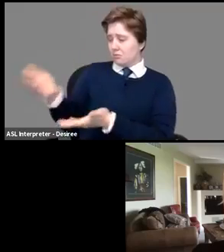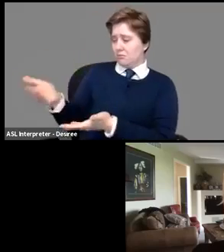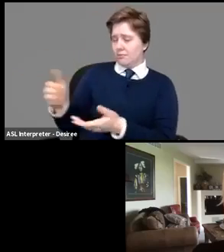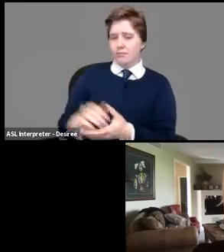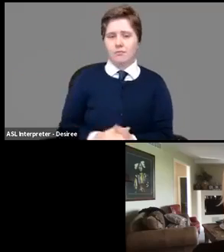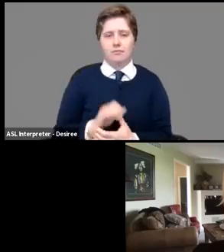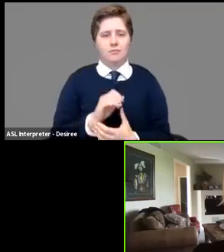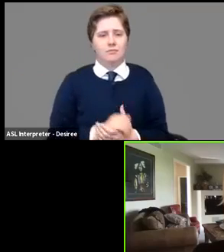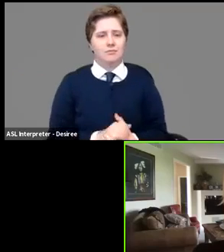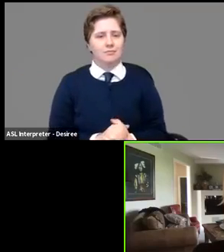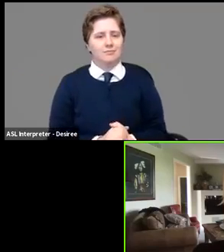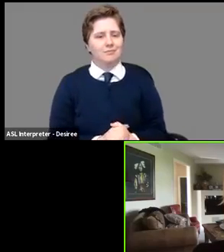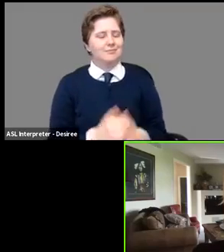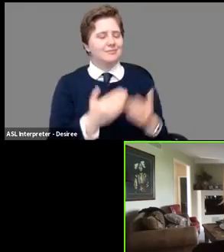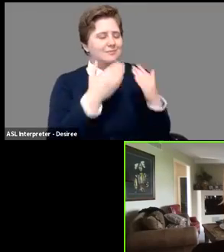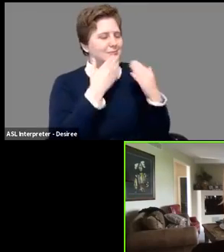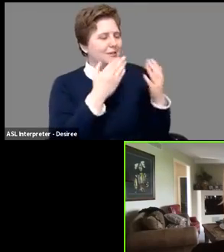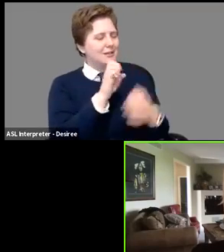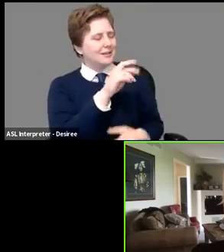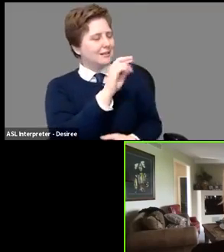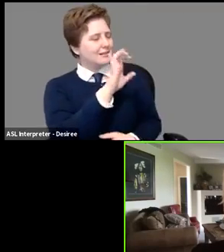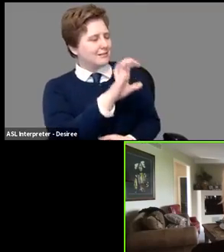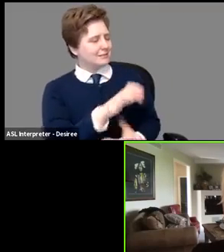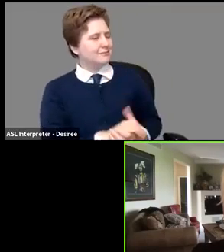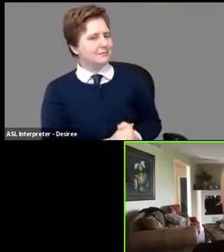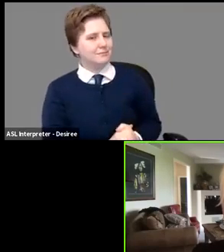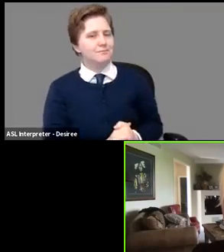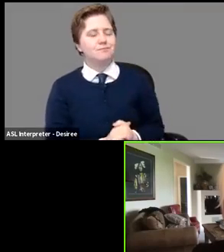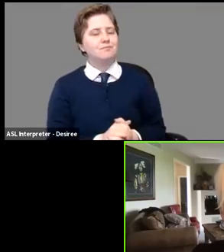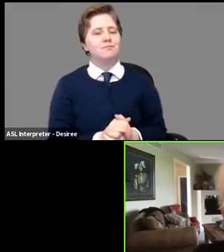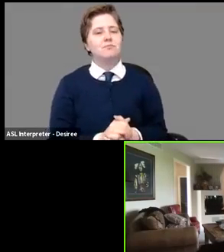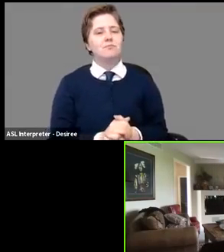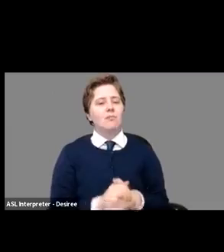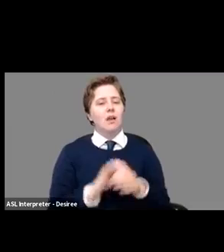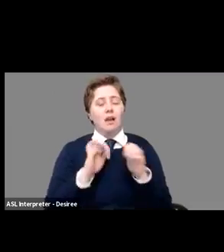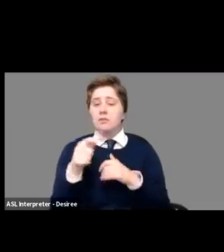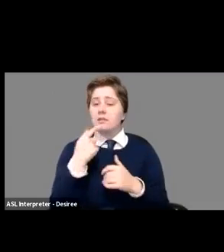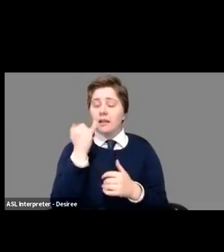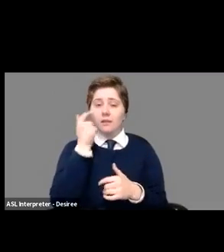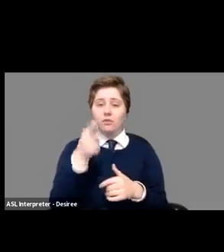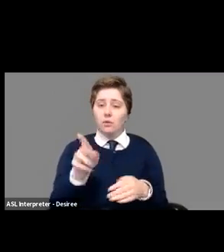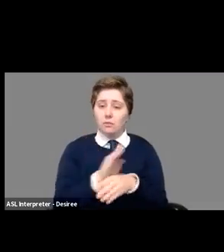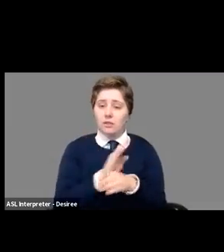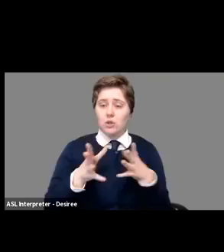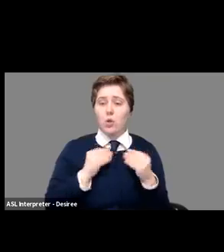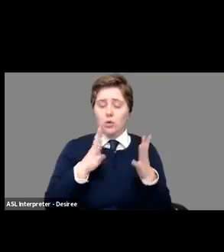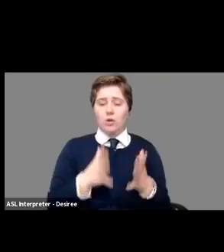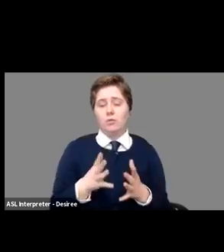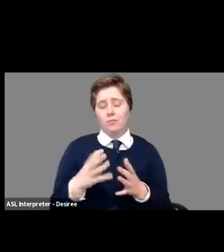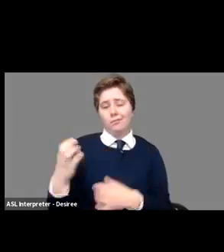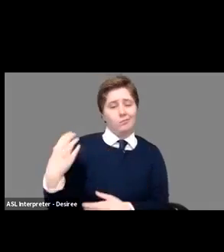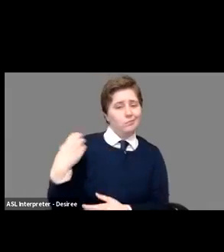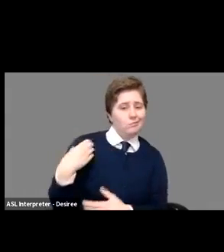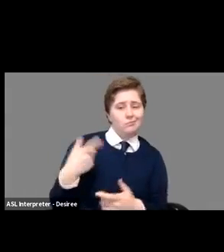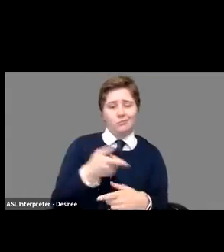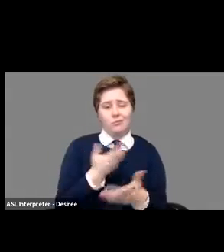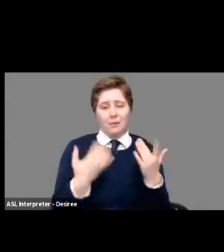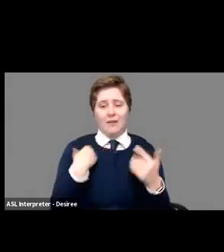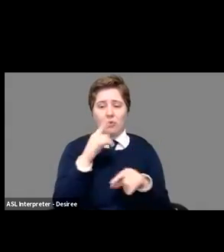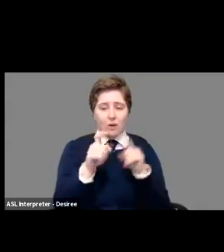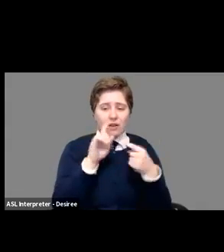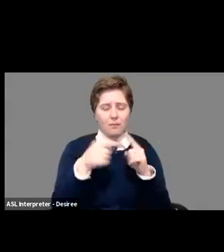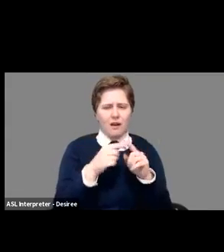Okay, thank you so much, Eric. And as you said, if you were a business owner or employer, you probably do have some questions